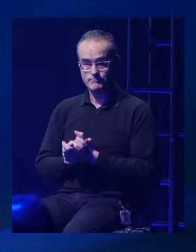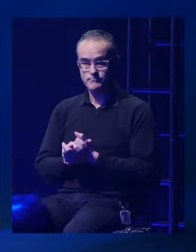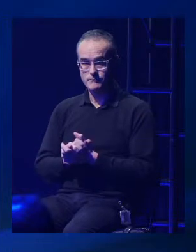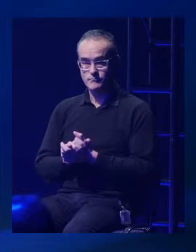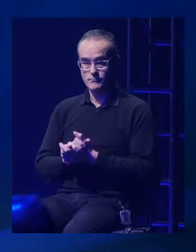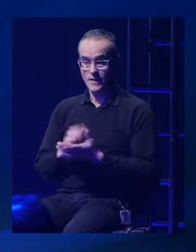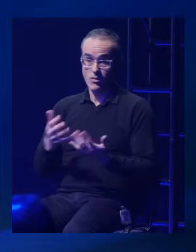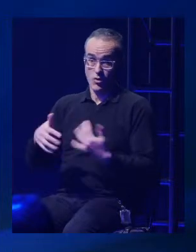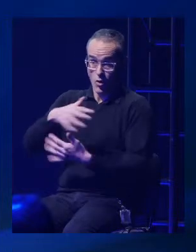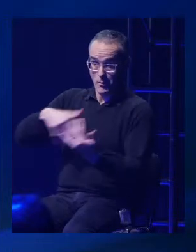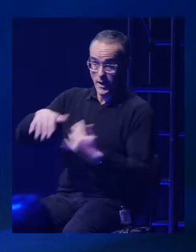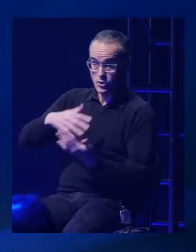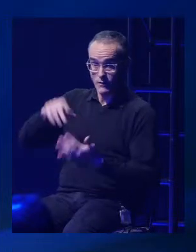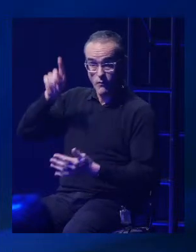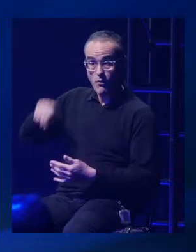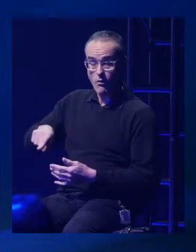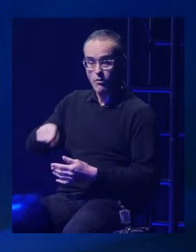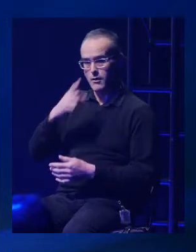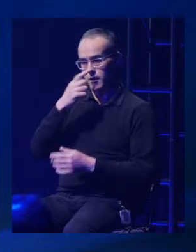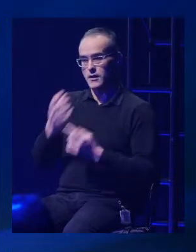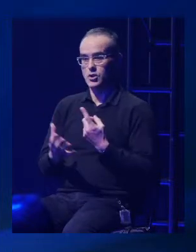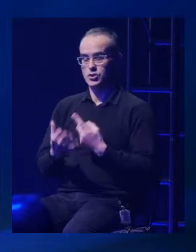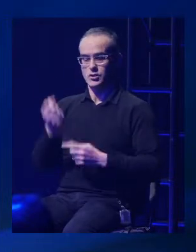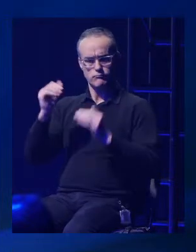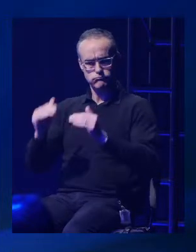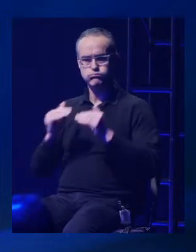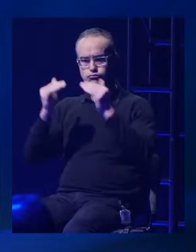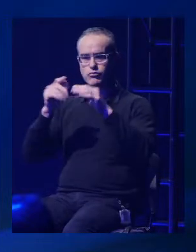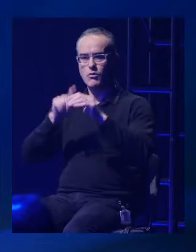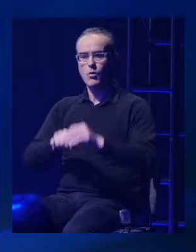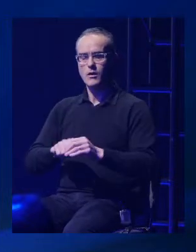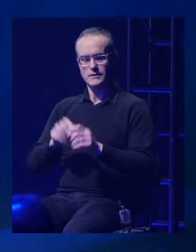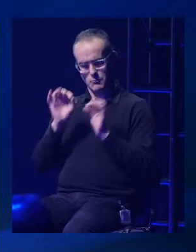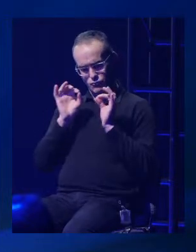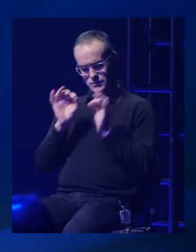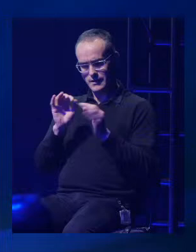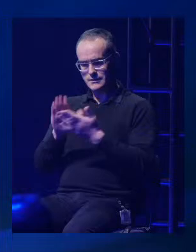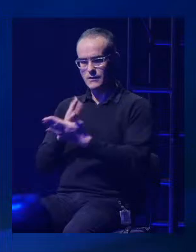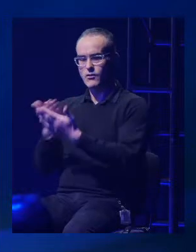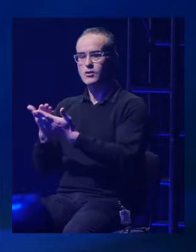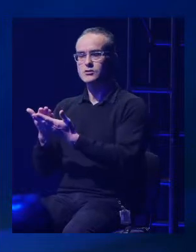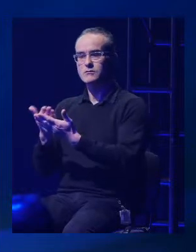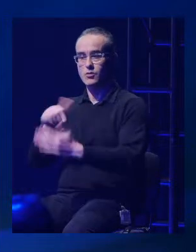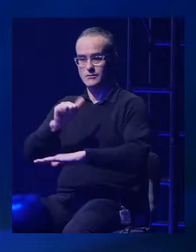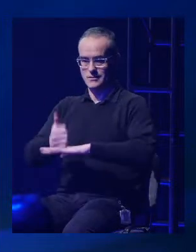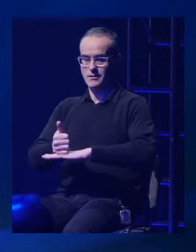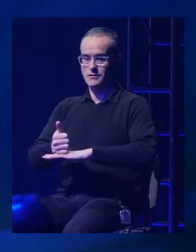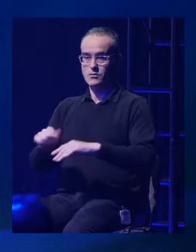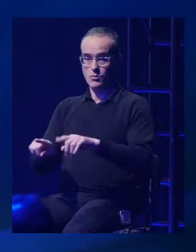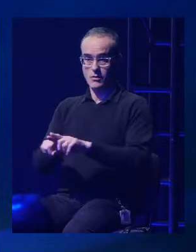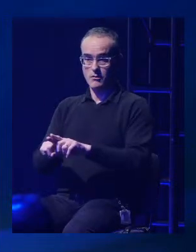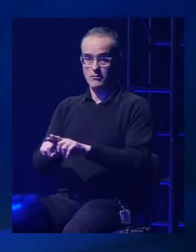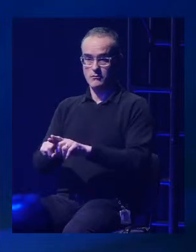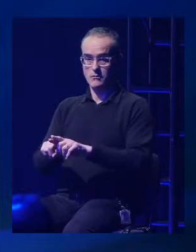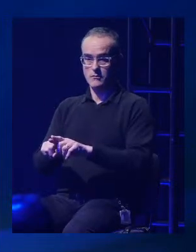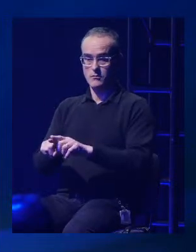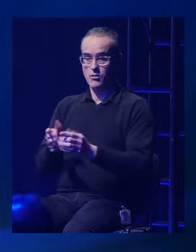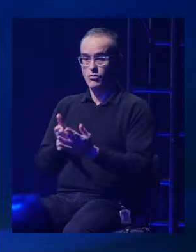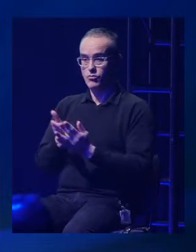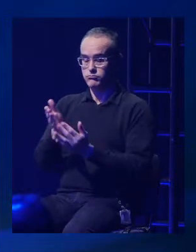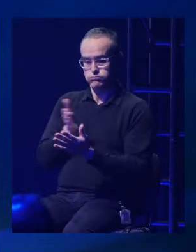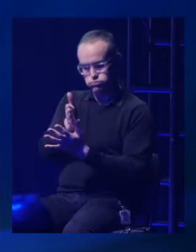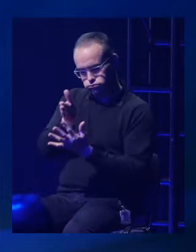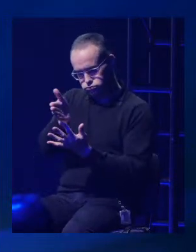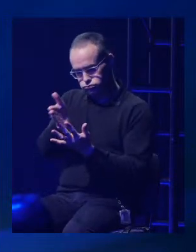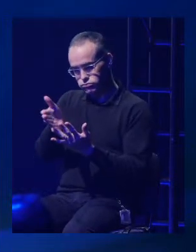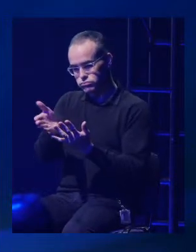combination of all of these can achieve the actual highest quality and most precise conversion on set. So there's different ways to do this, but we may have to